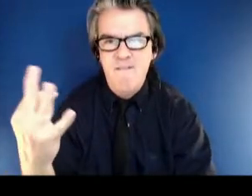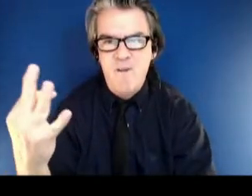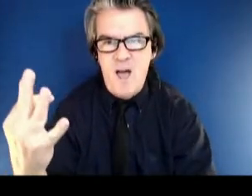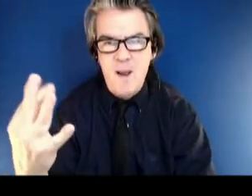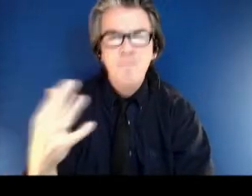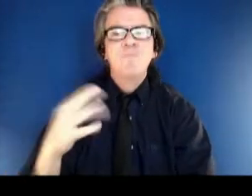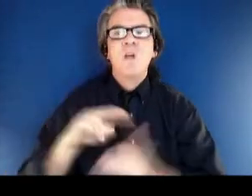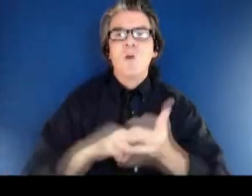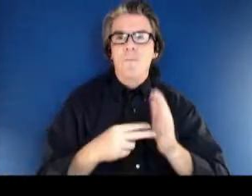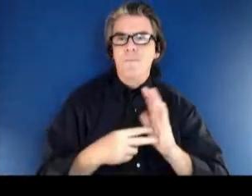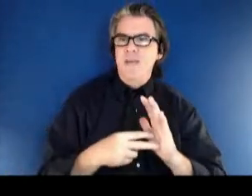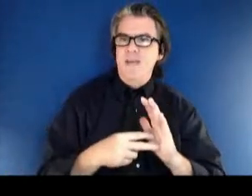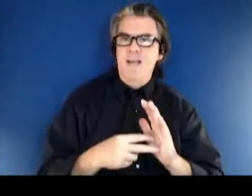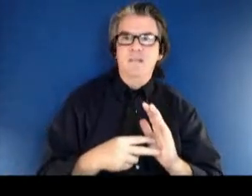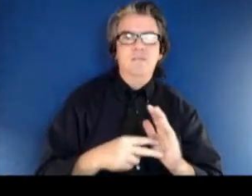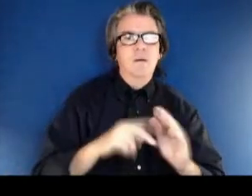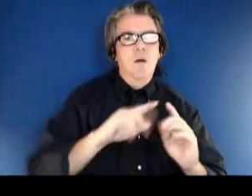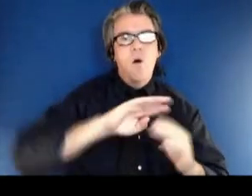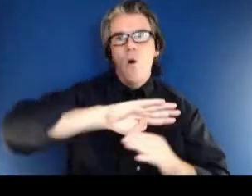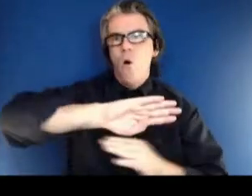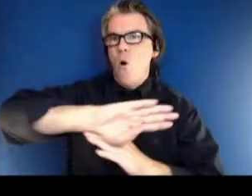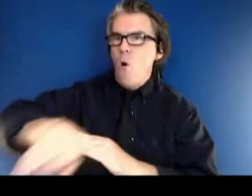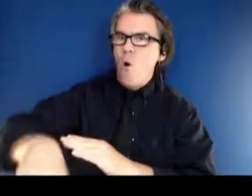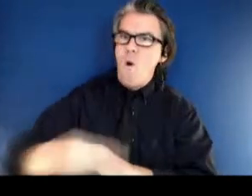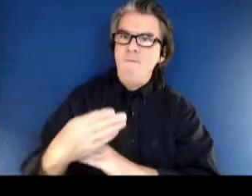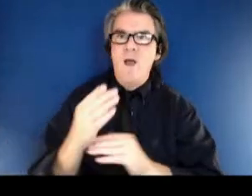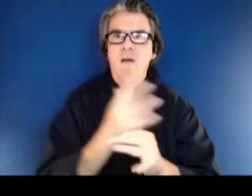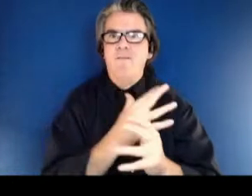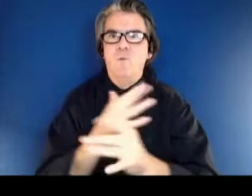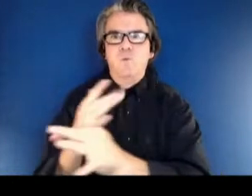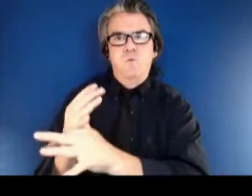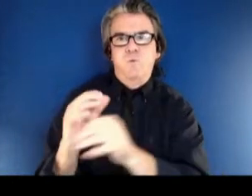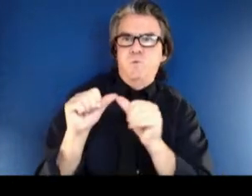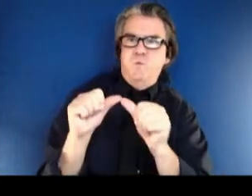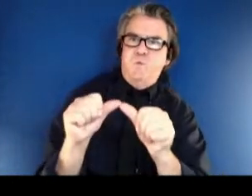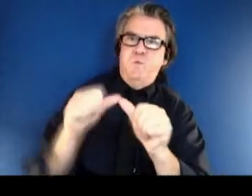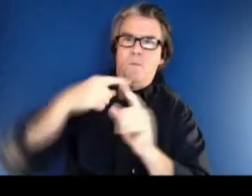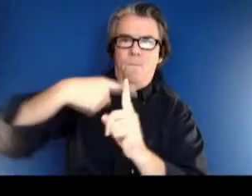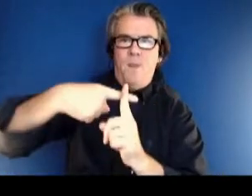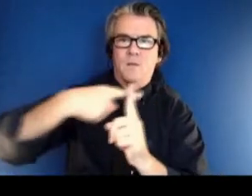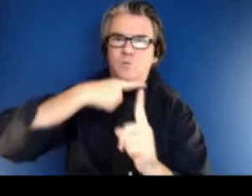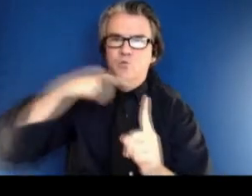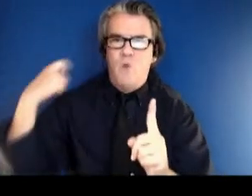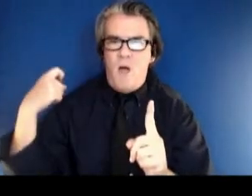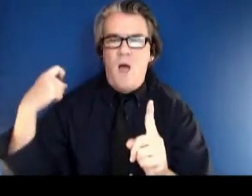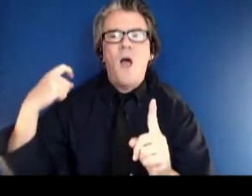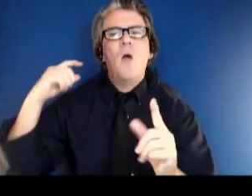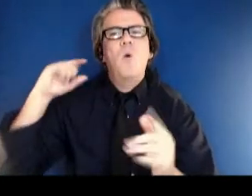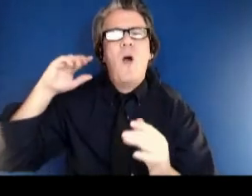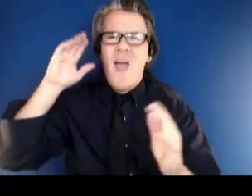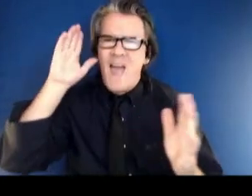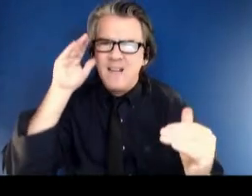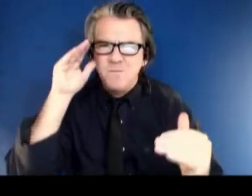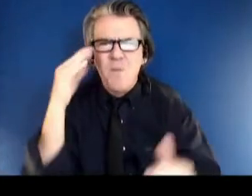areas across the north into Friday morning. And then by 10 a.m. Friday, we do expect to be able to issue the